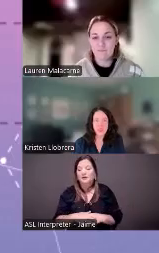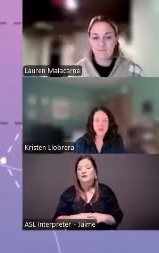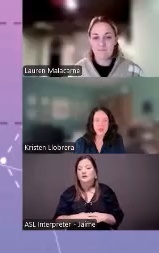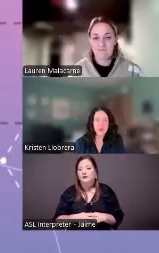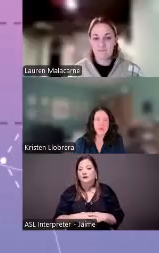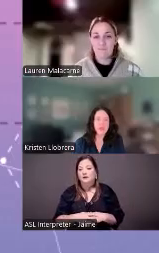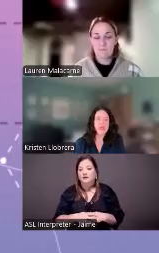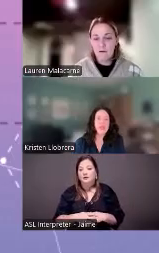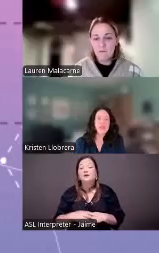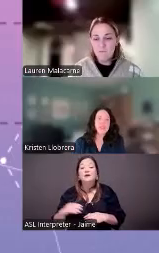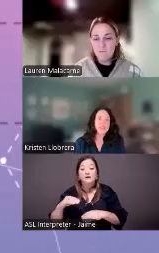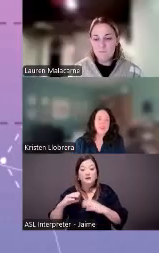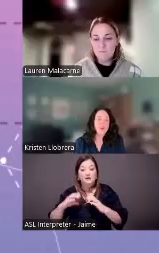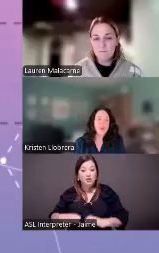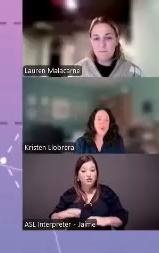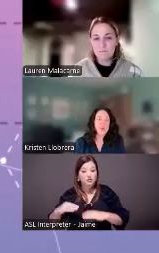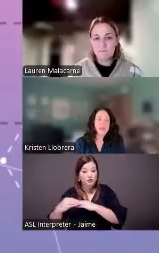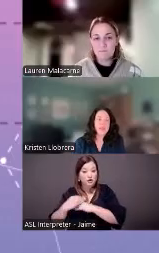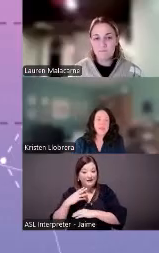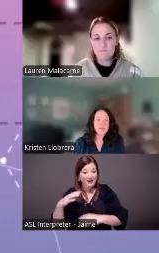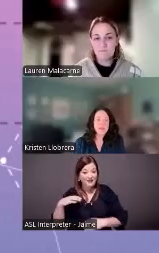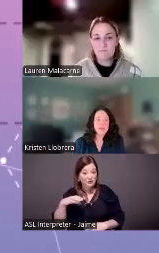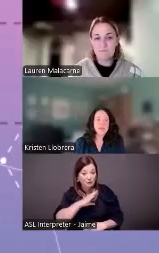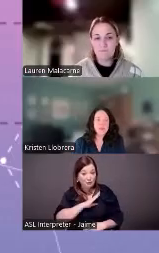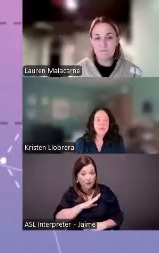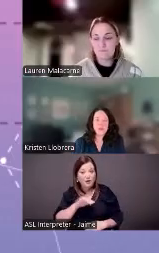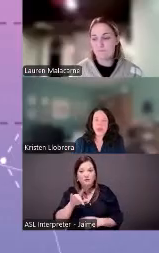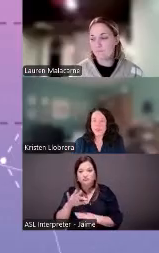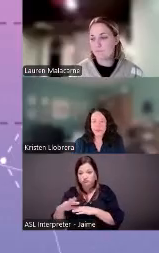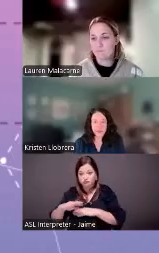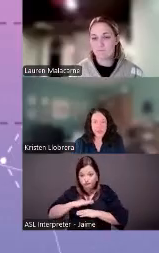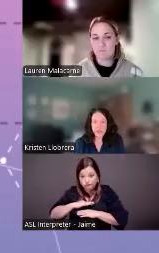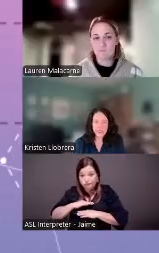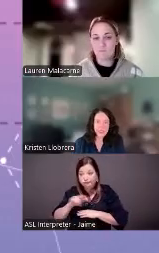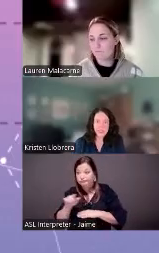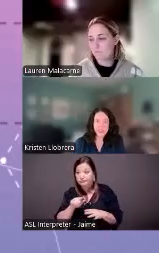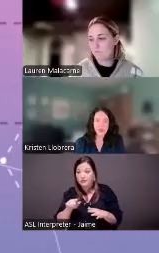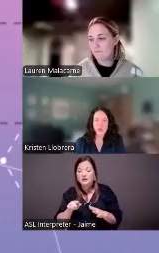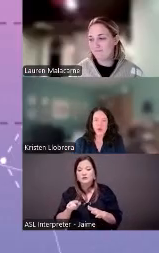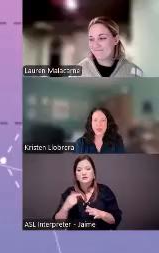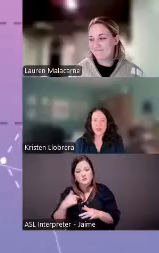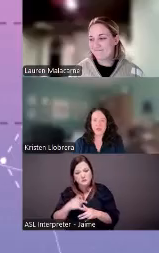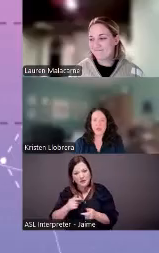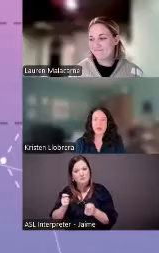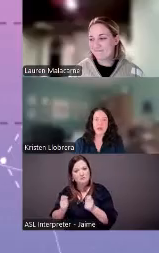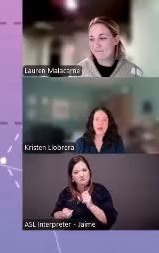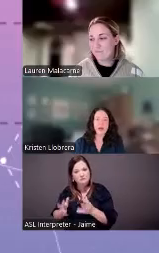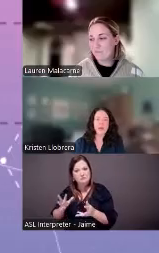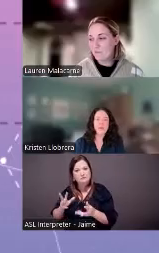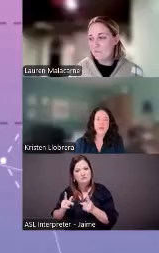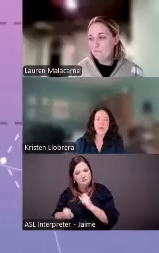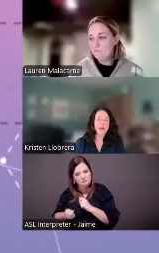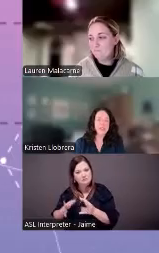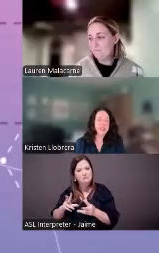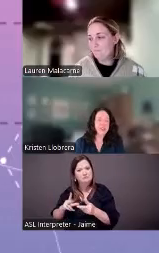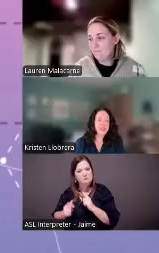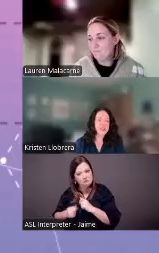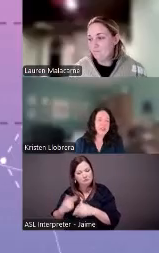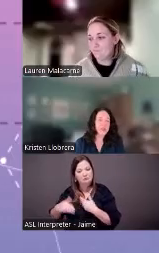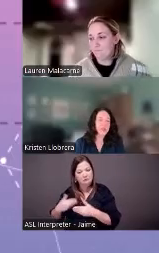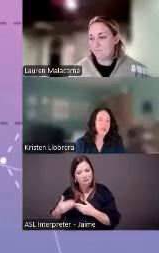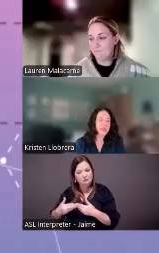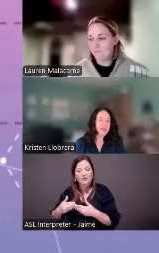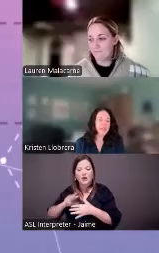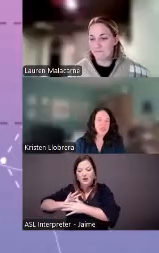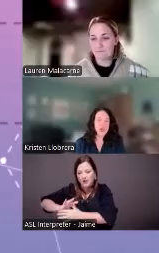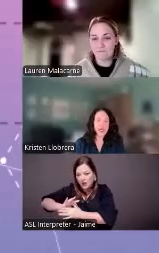Consumer Advisory Board. So we had different iterations that we worked through, and content structures